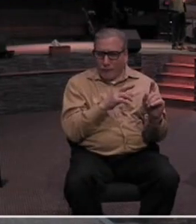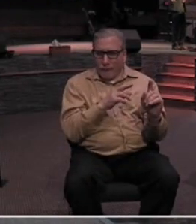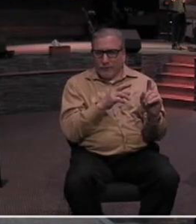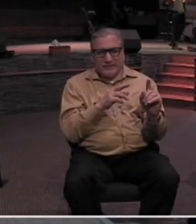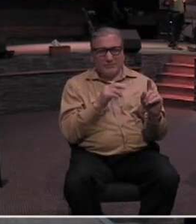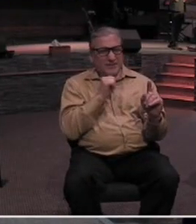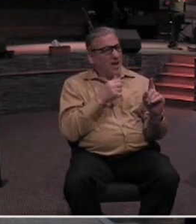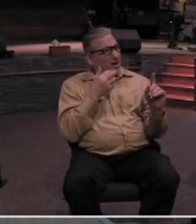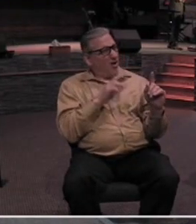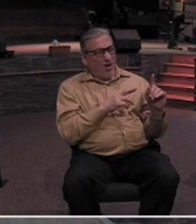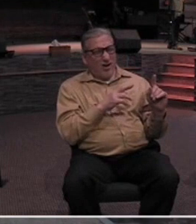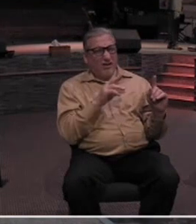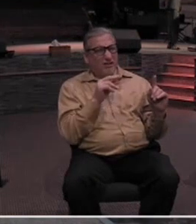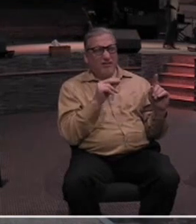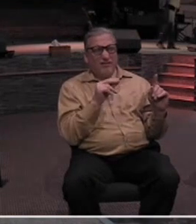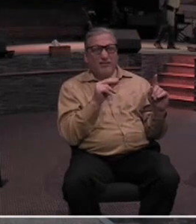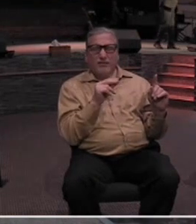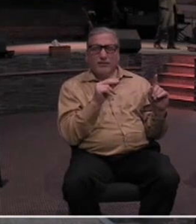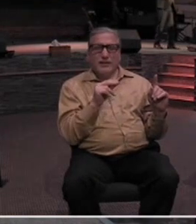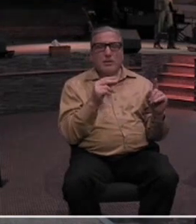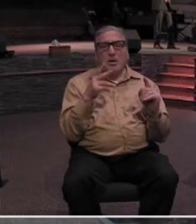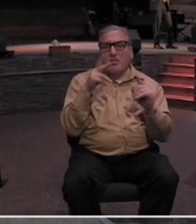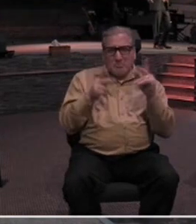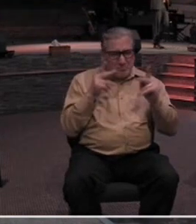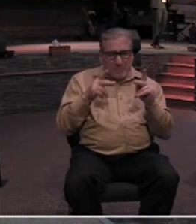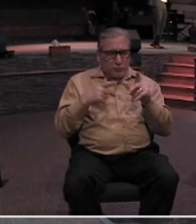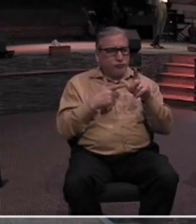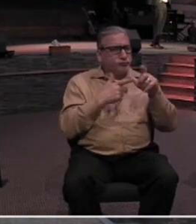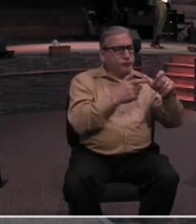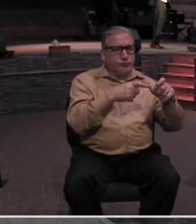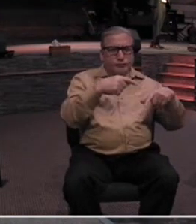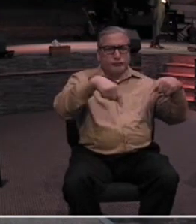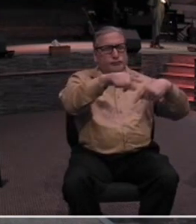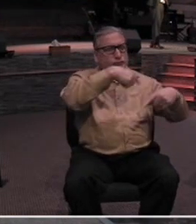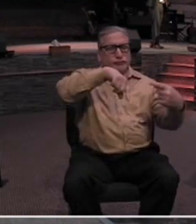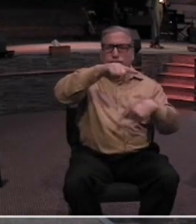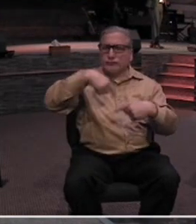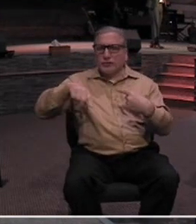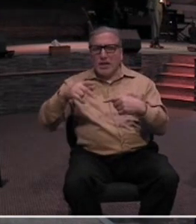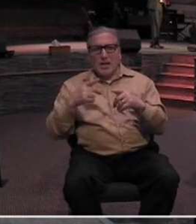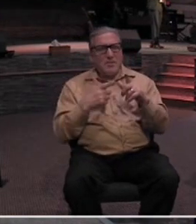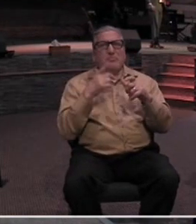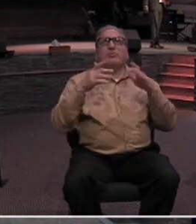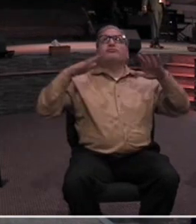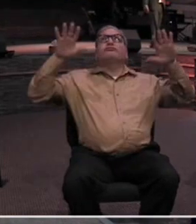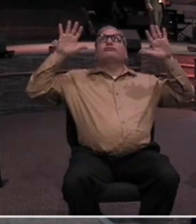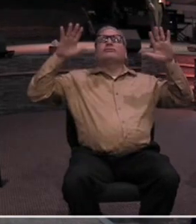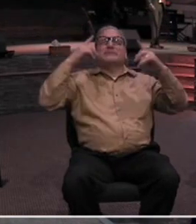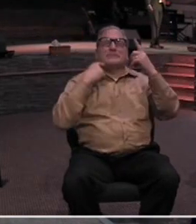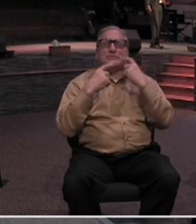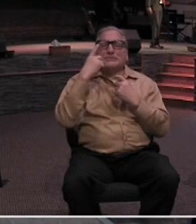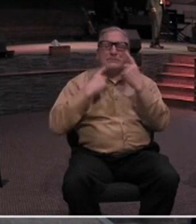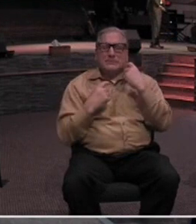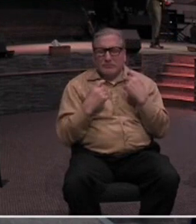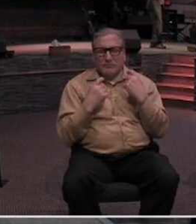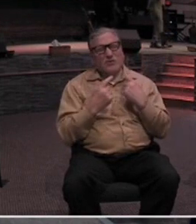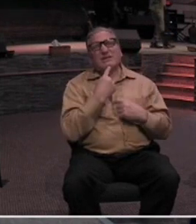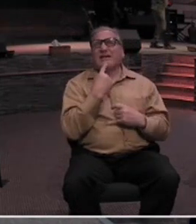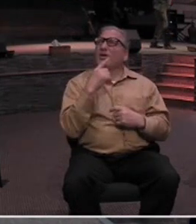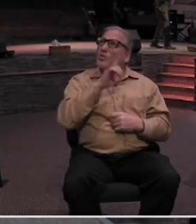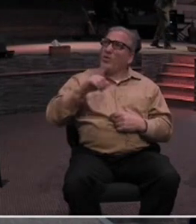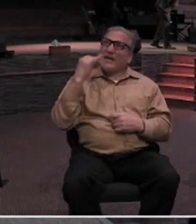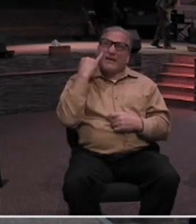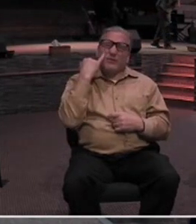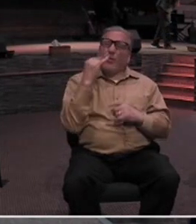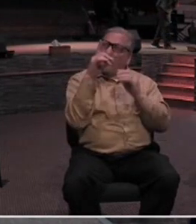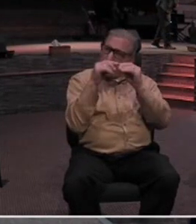Sister Doreen talking to me. There are people run the aisles. There are people that have their hands raised, tears streaming down their face. And so I said, Lord, if you'll speak to